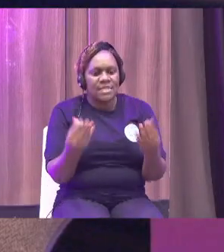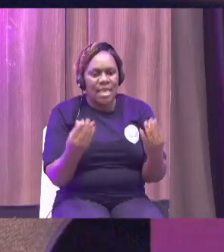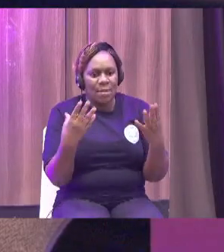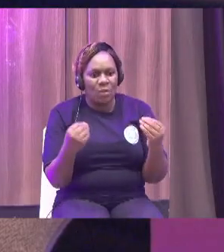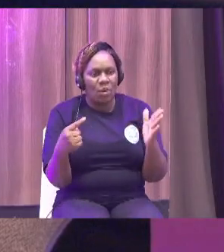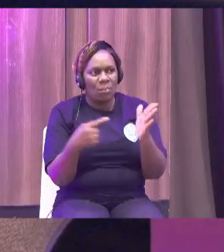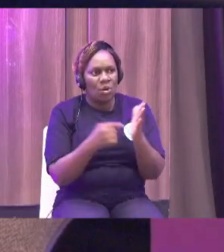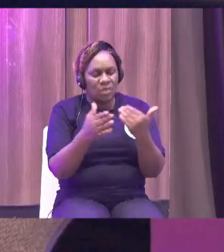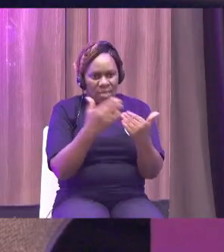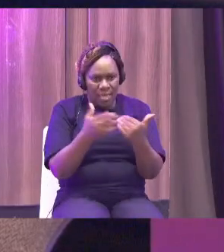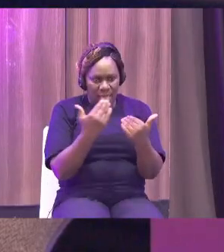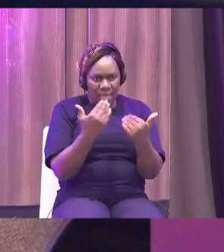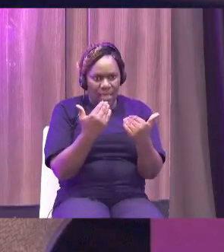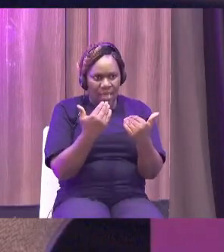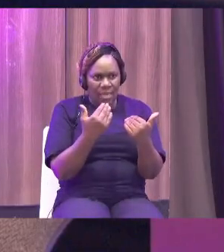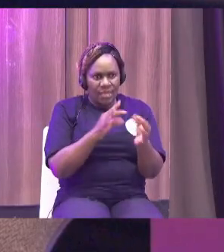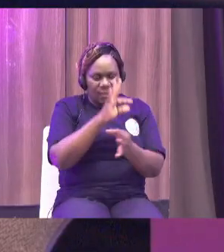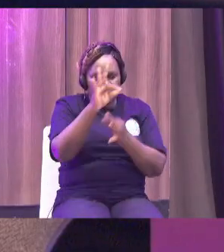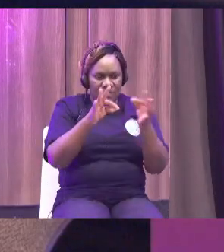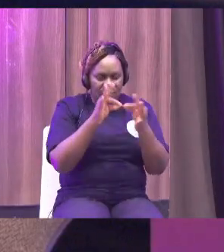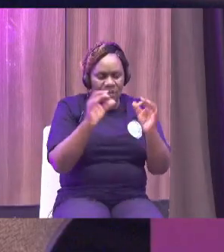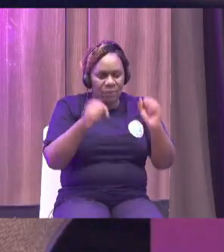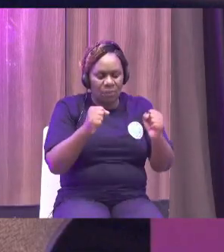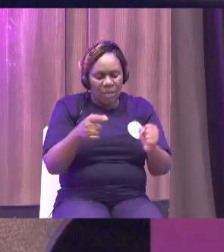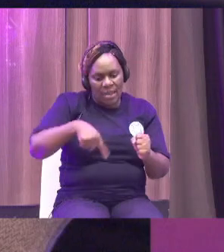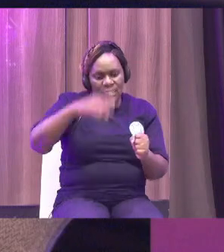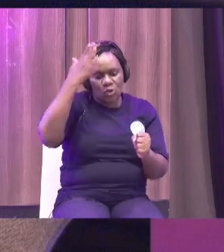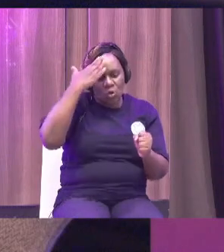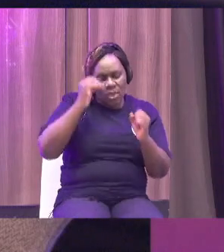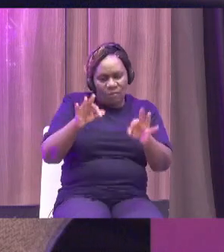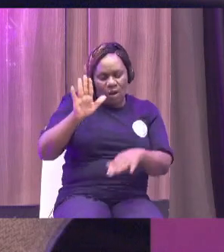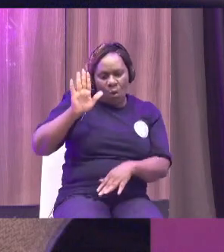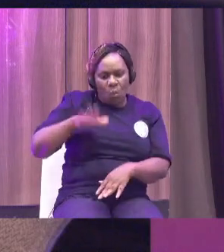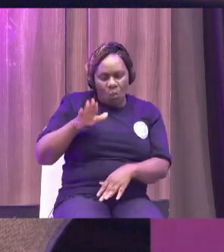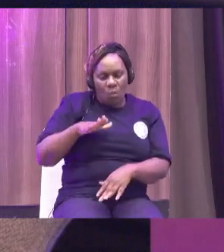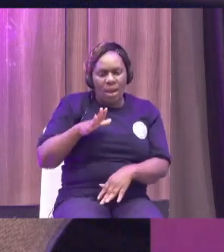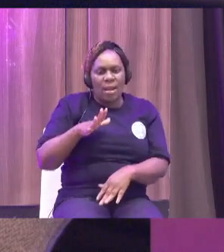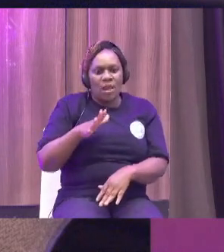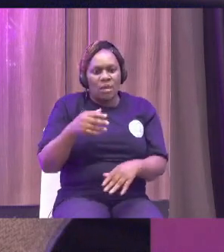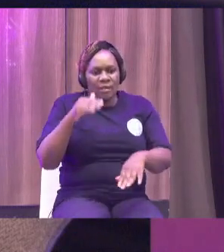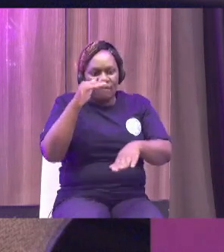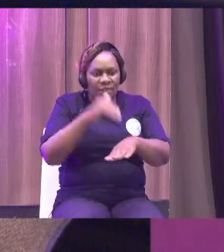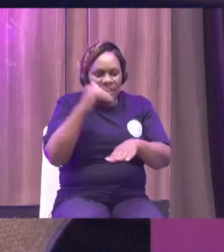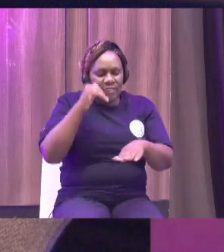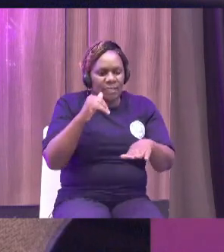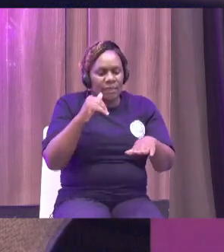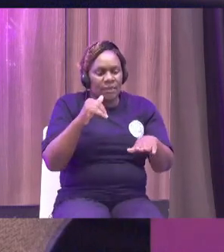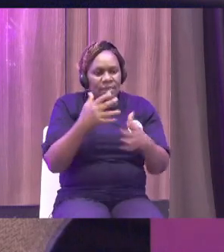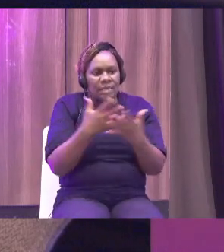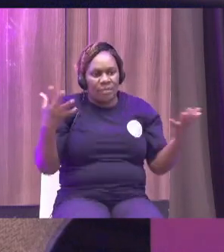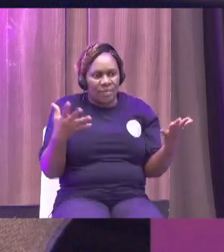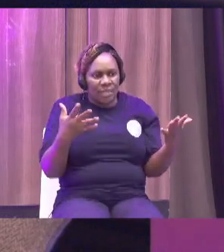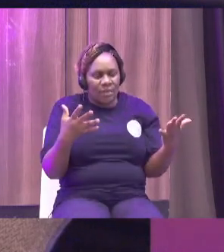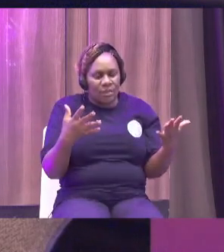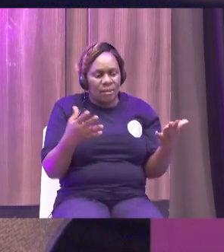care test that was sensitive and specific and could let us know if a woman is colonized in labor, and that's been something of a holy